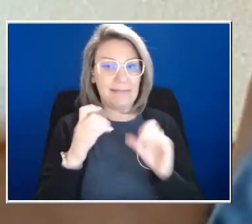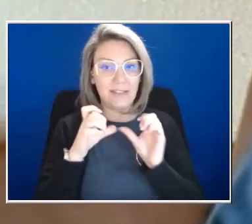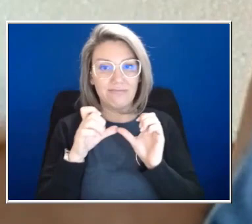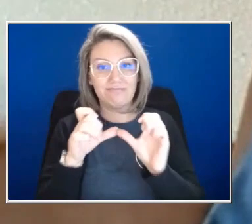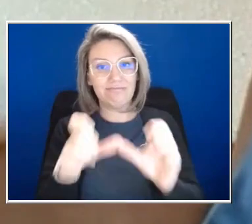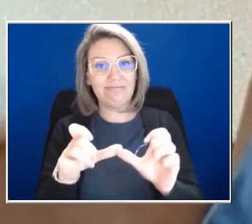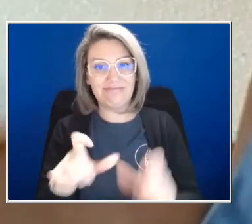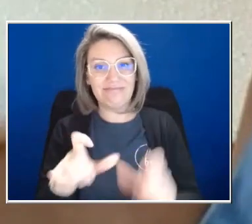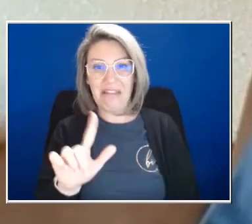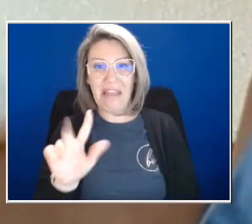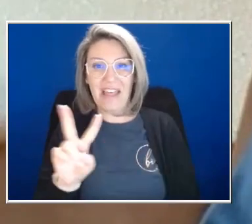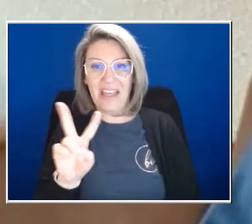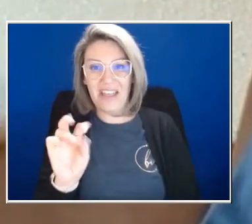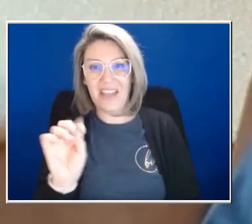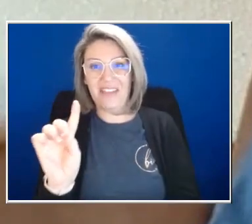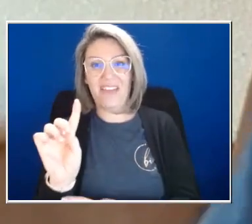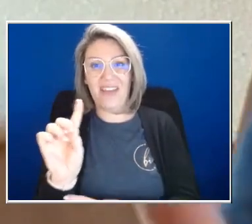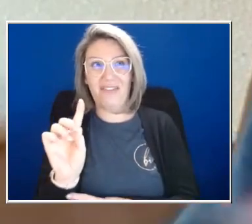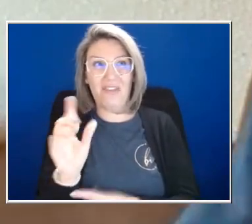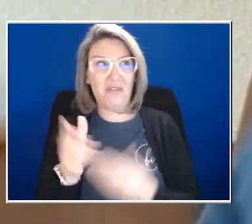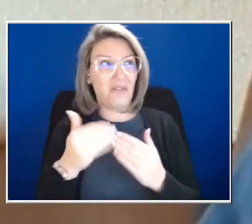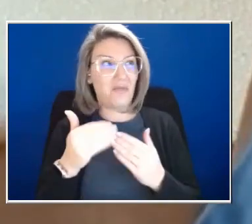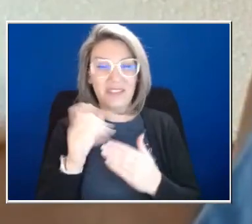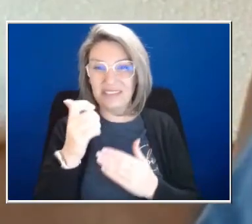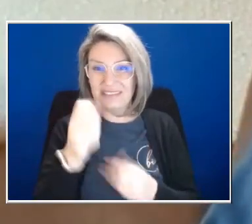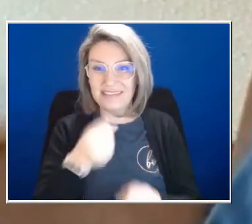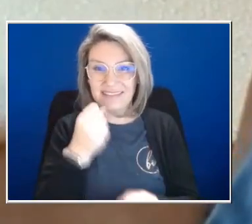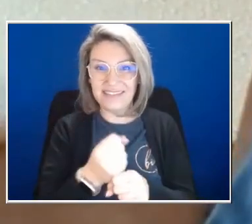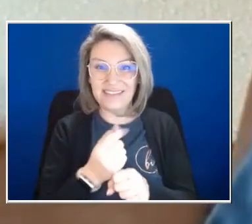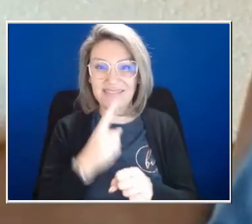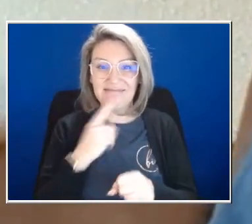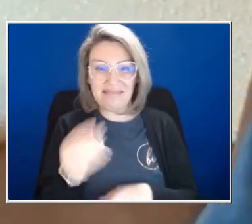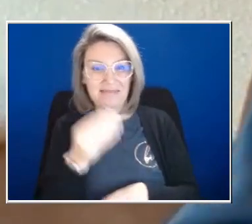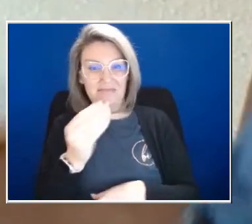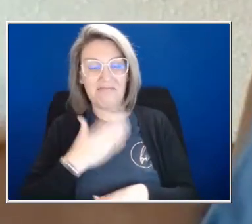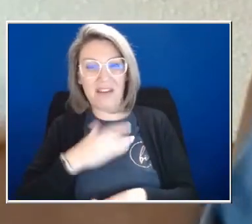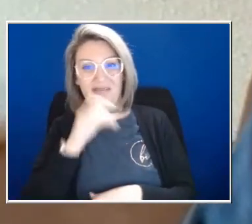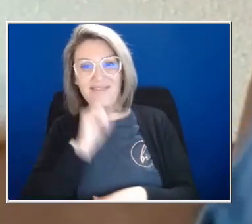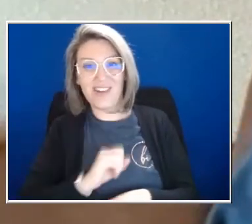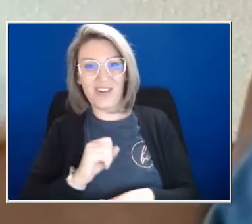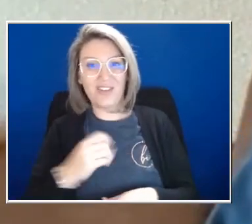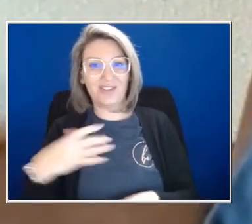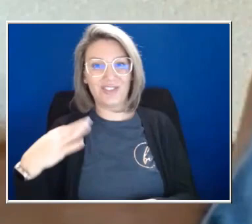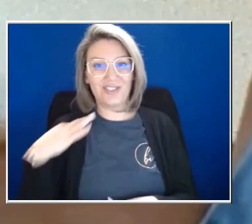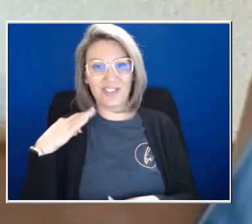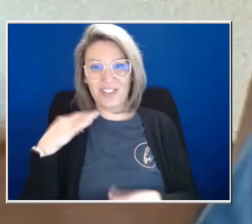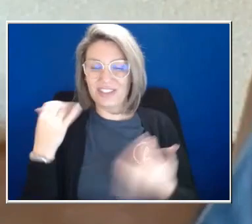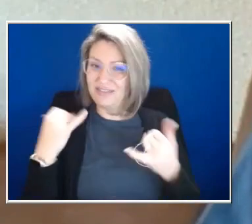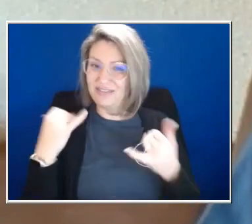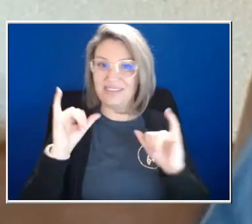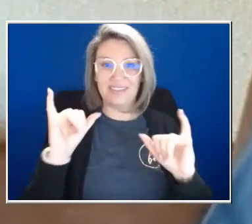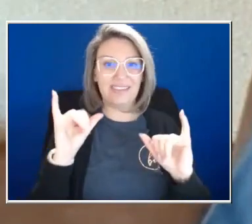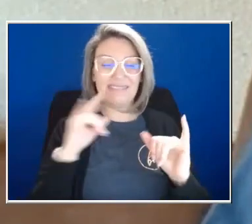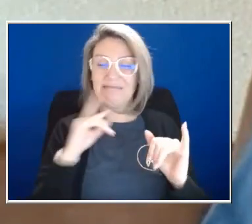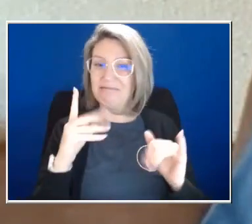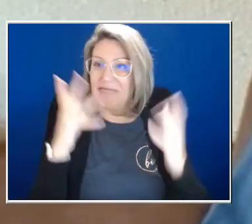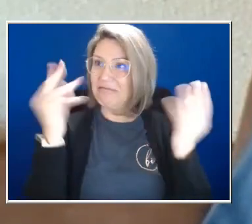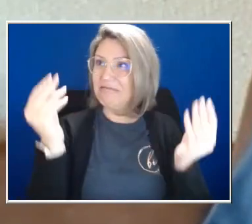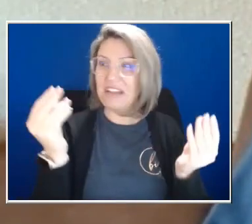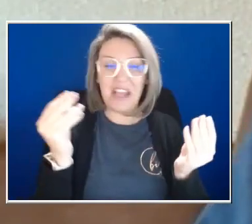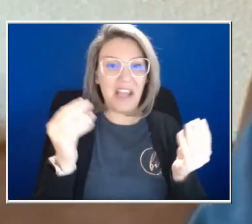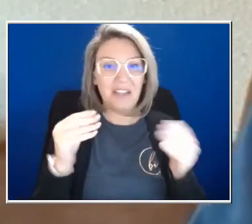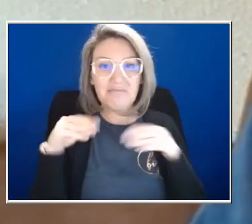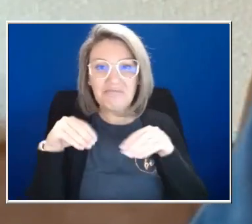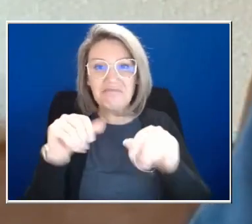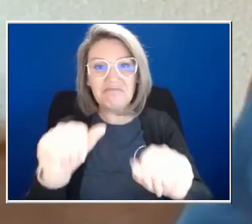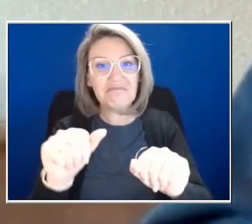LVAD for almost 10 years now, and I gave him my old shirts because he was still on that after I got my transplant. But it's